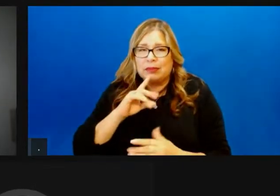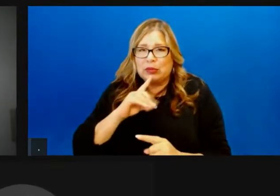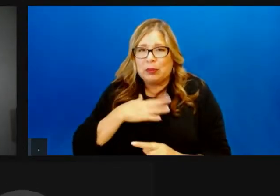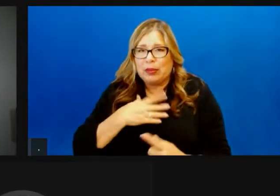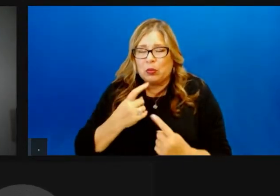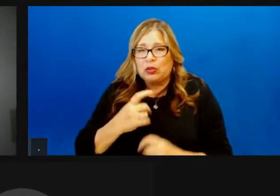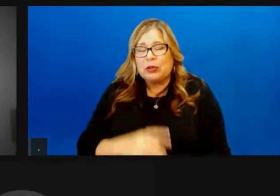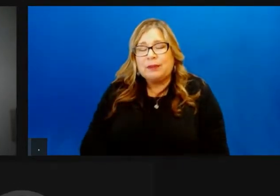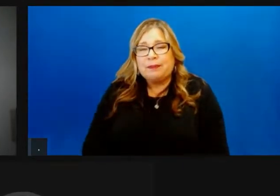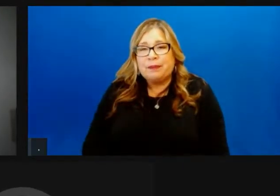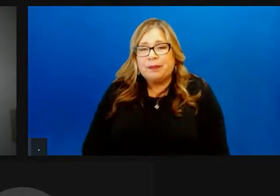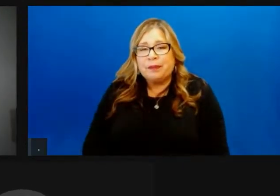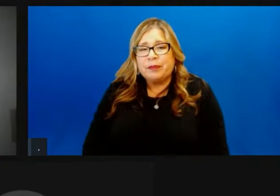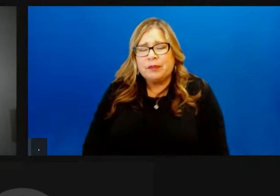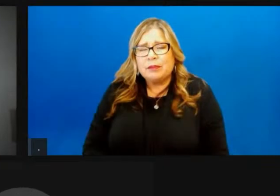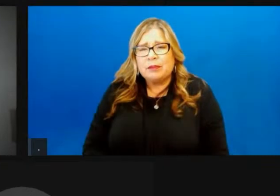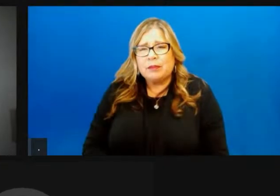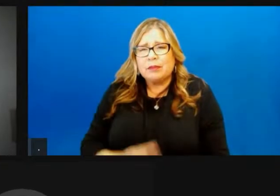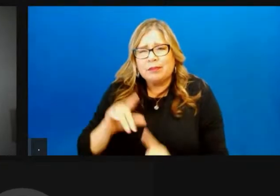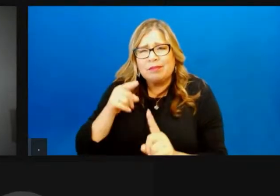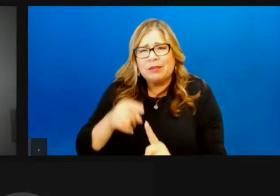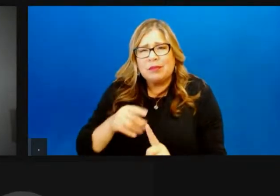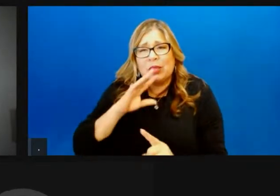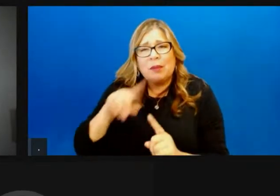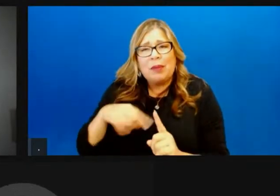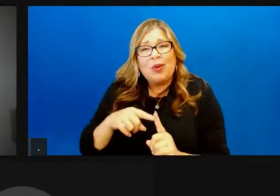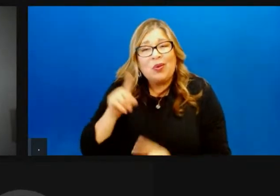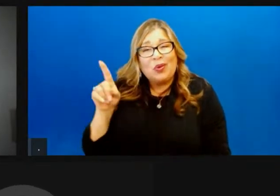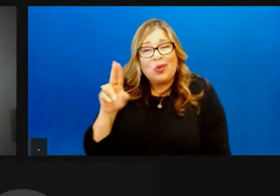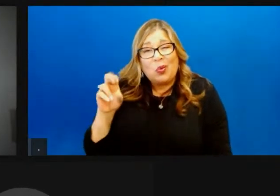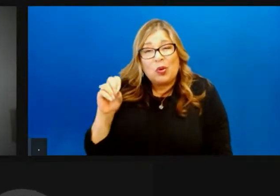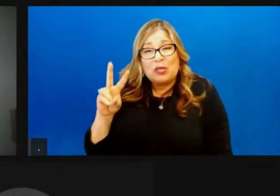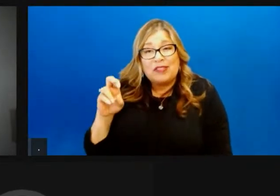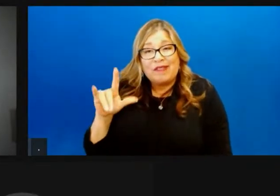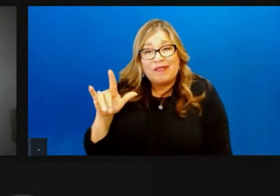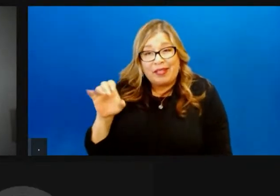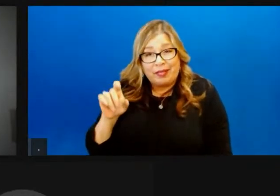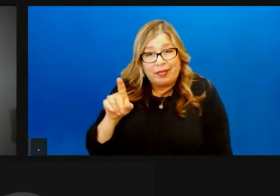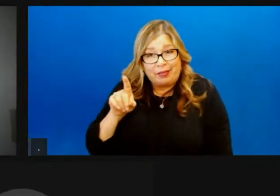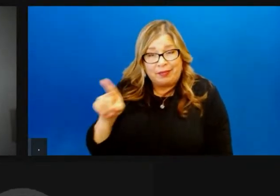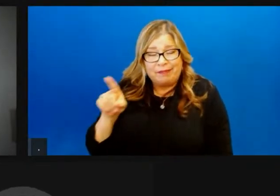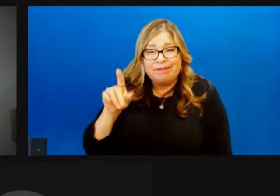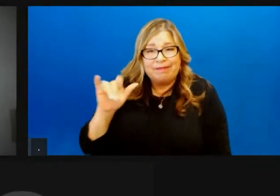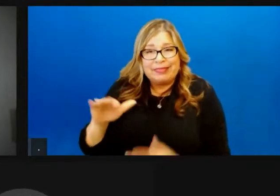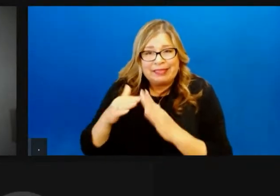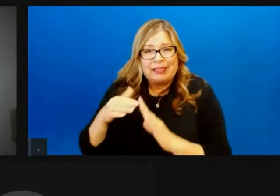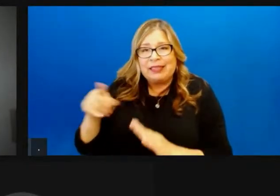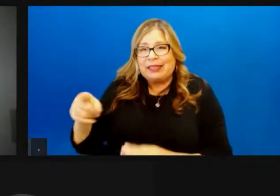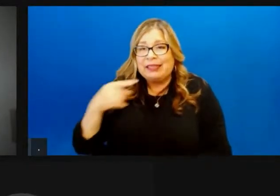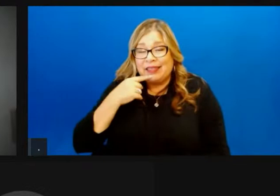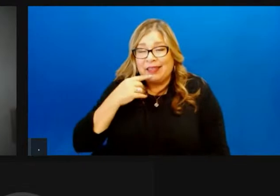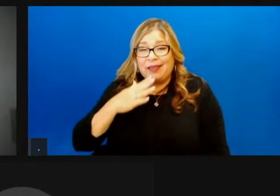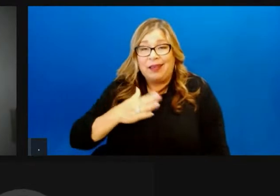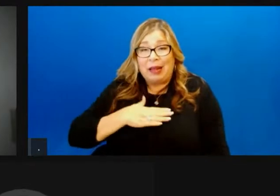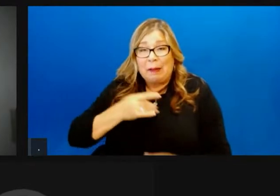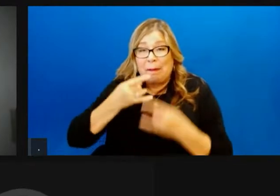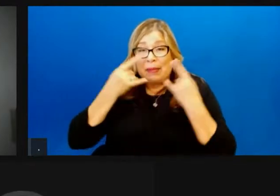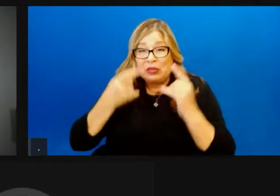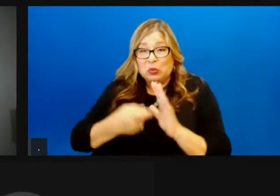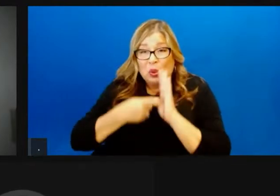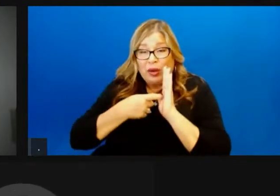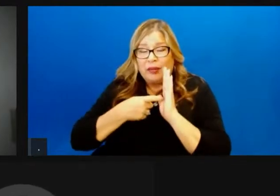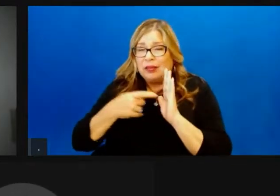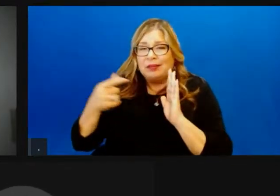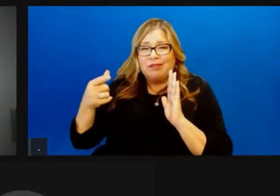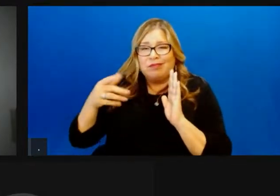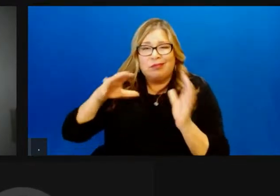a story saying that they were going to be this week lifting their own mask mandate. Can local school districts do that ahead of the